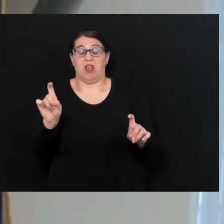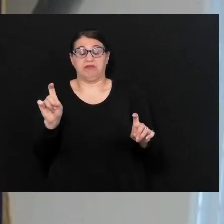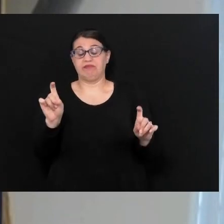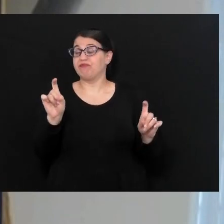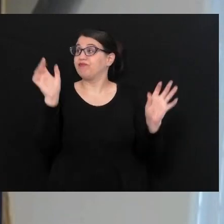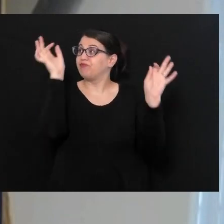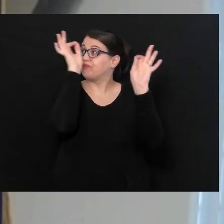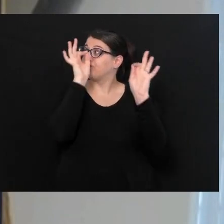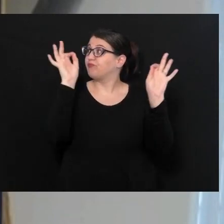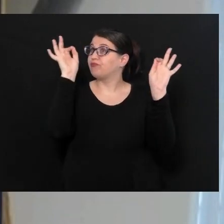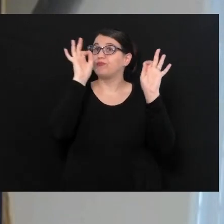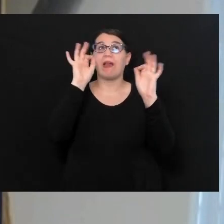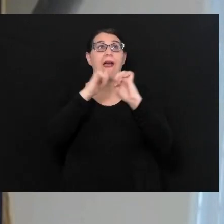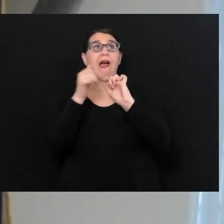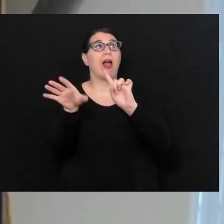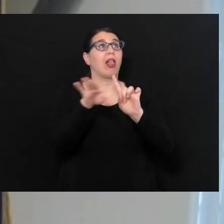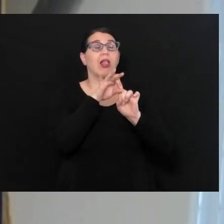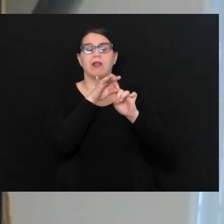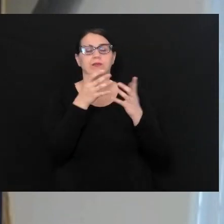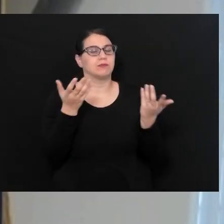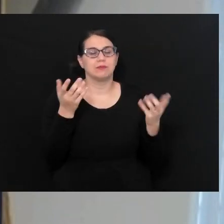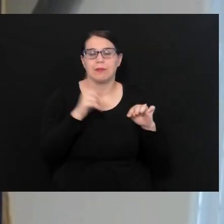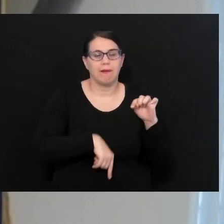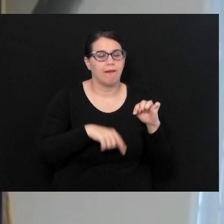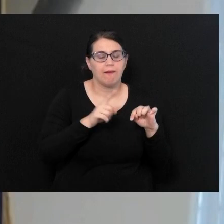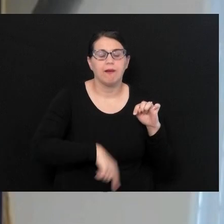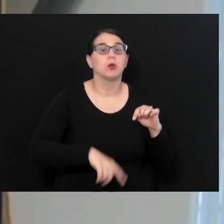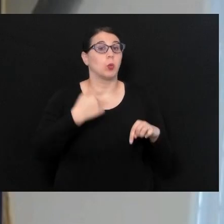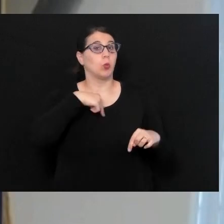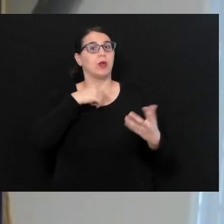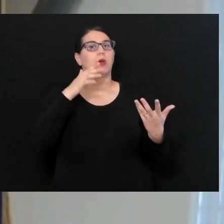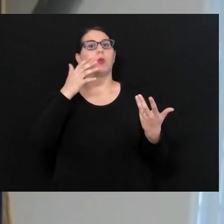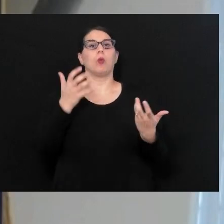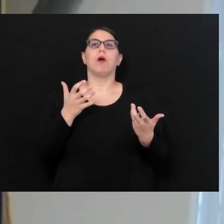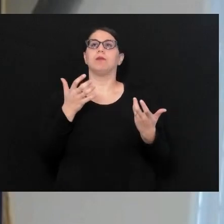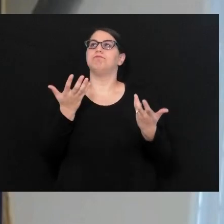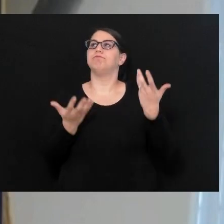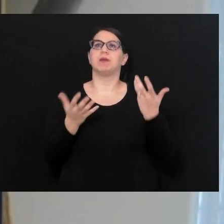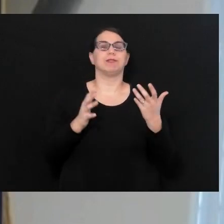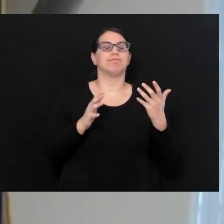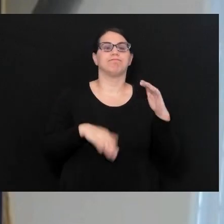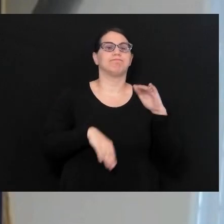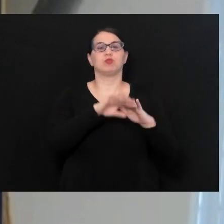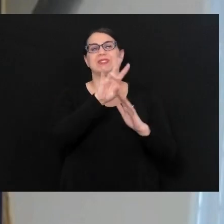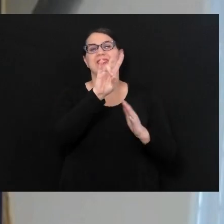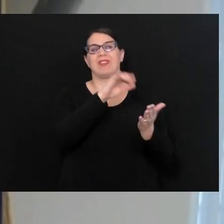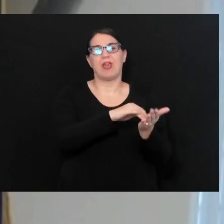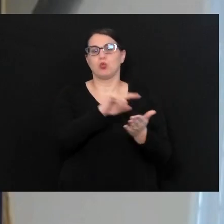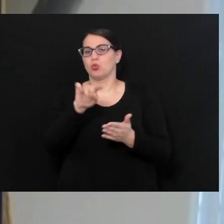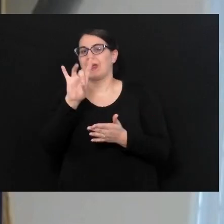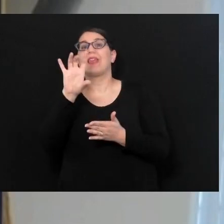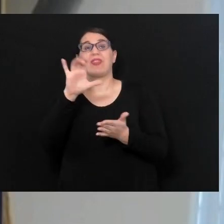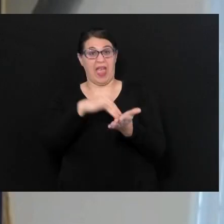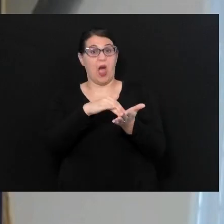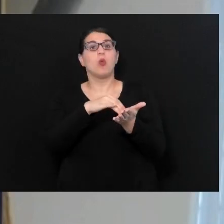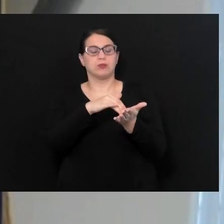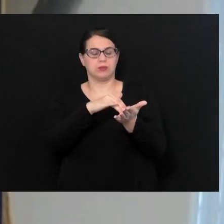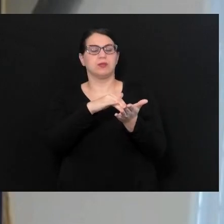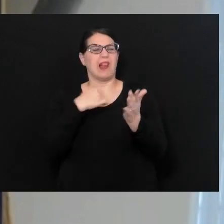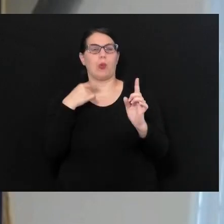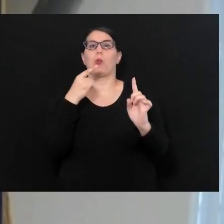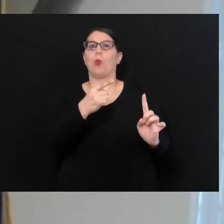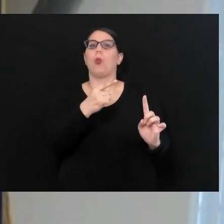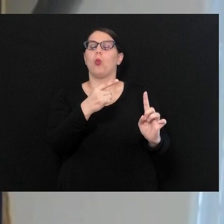at ramping this up to 7,000 to 8,000 in the next few weeks, and even further. Our capacity right now for the